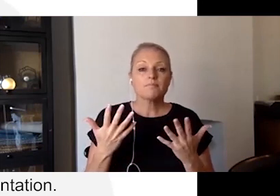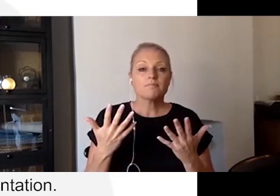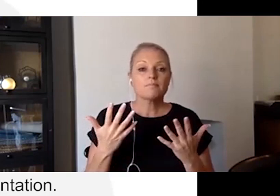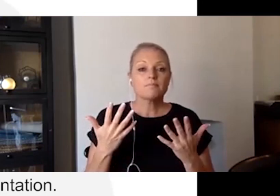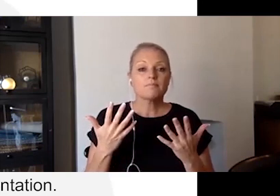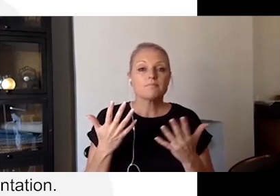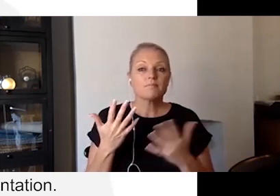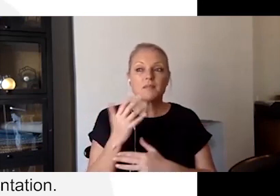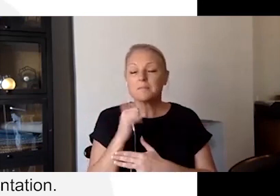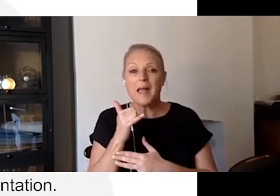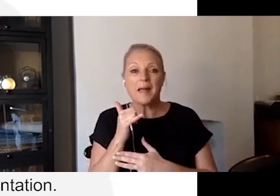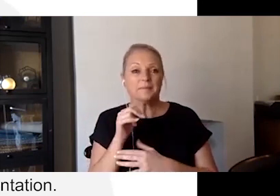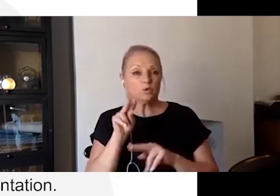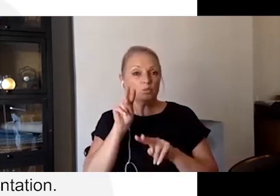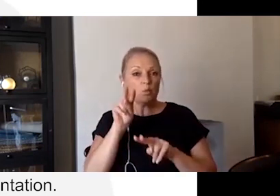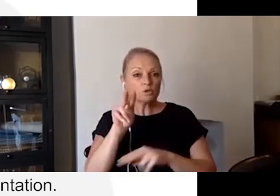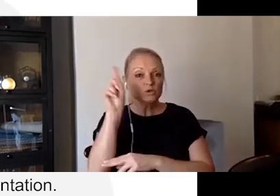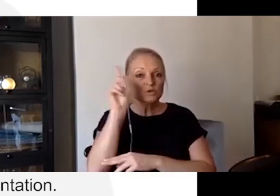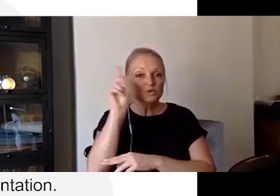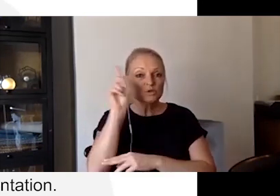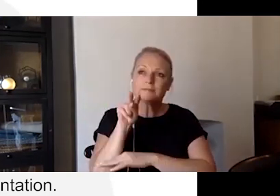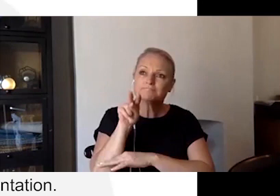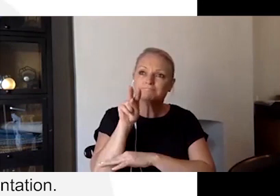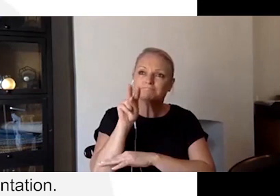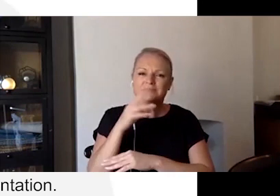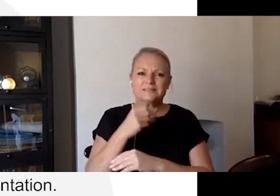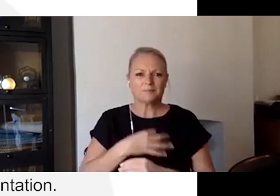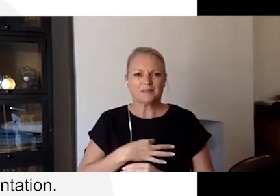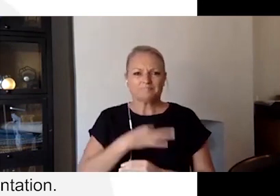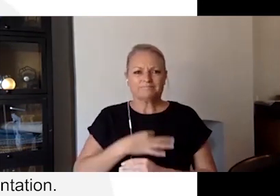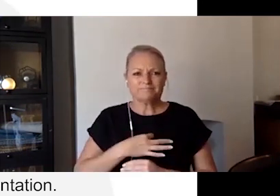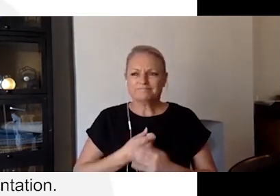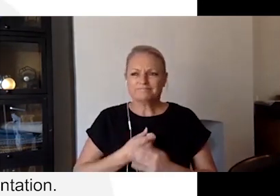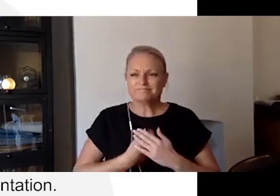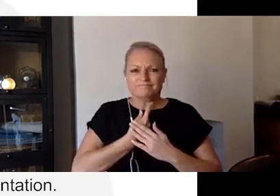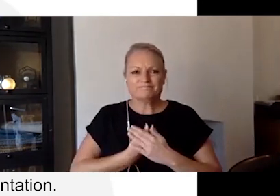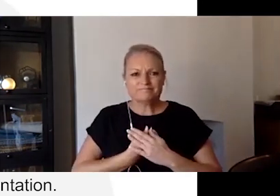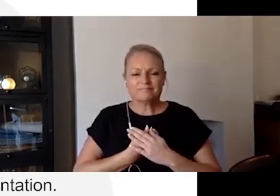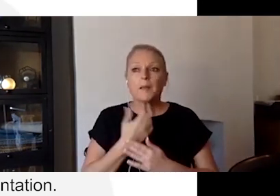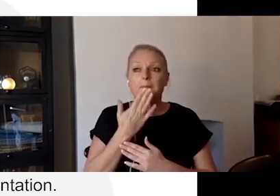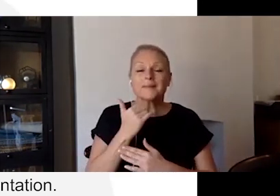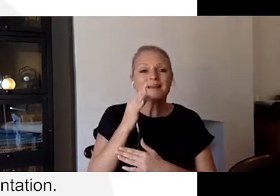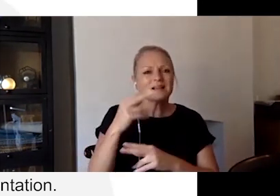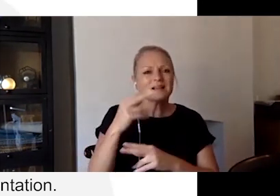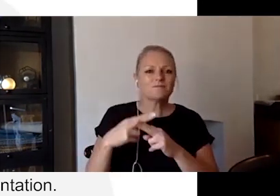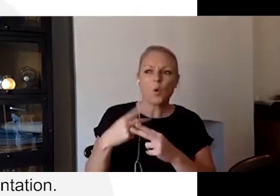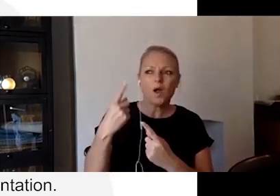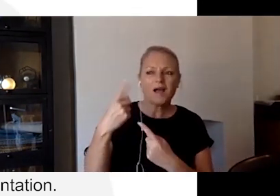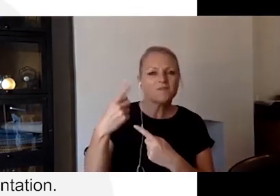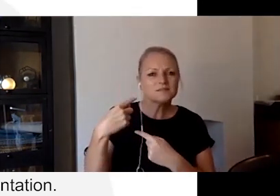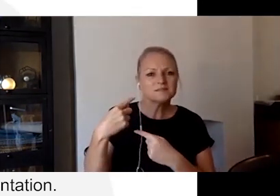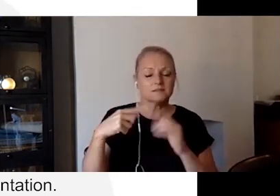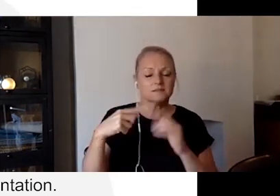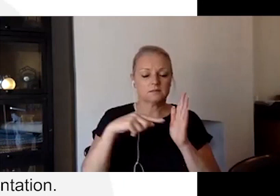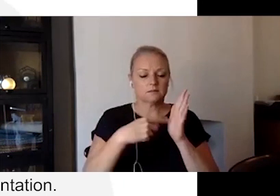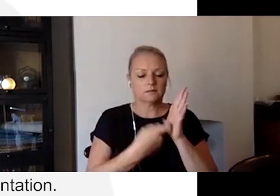that comes up for you in today's session, make sure that you seek advice. And I know that Tracy and Greta will be providing